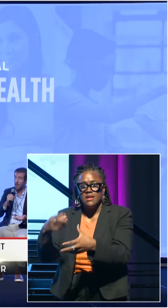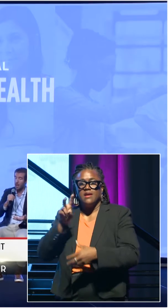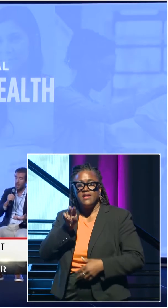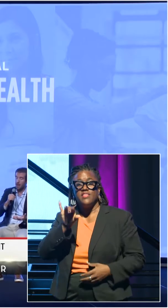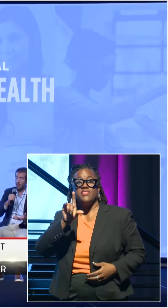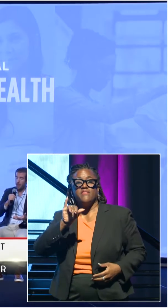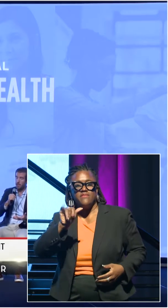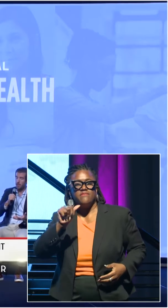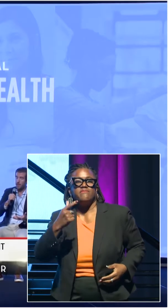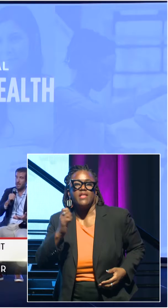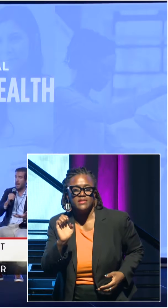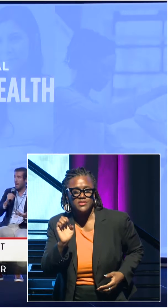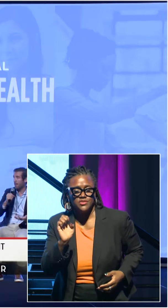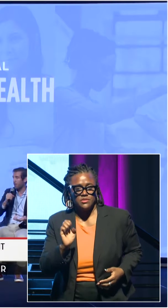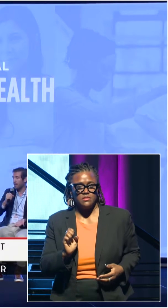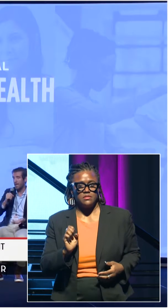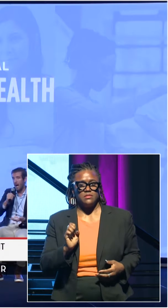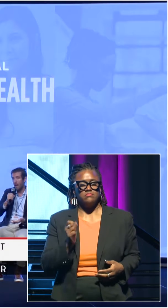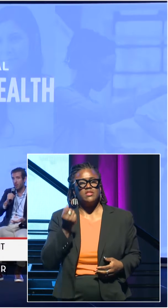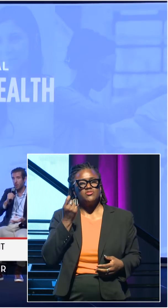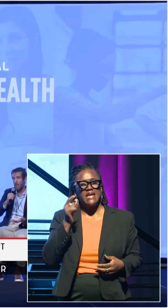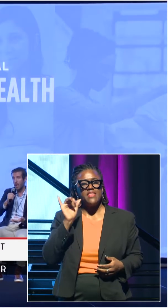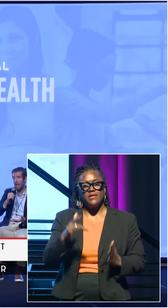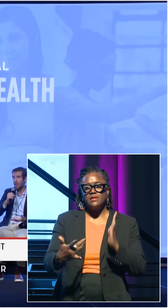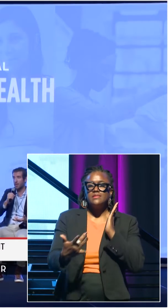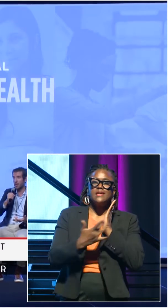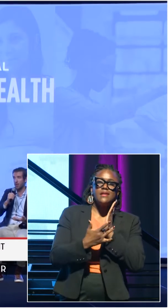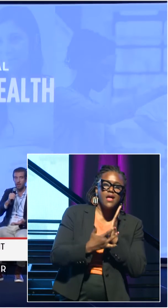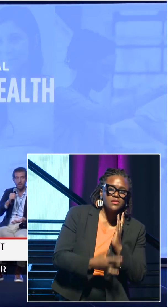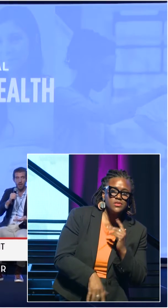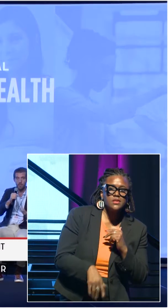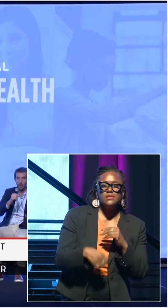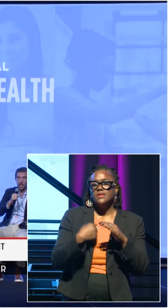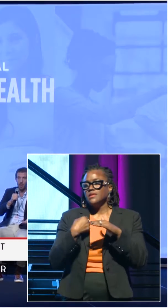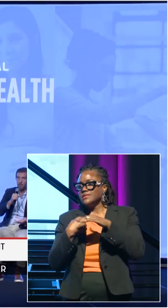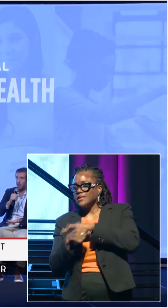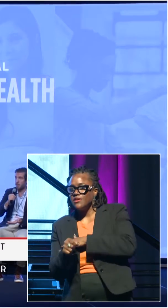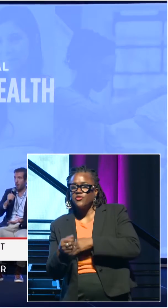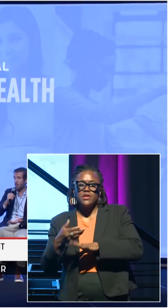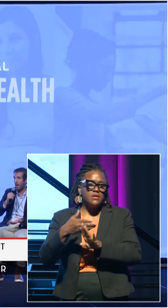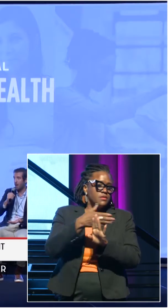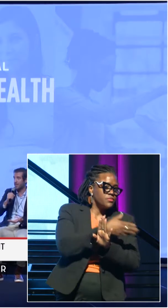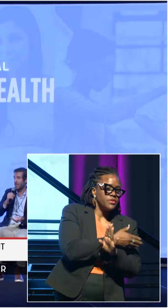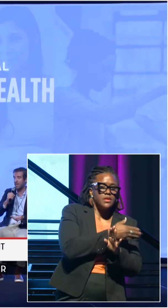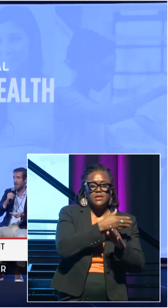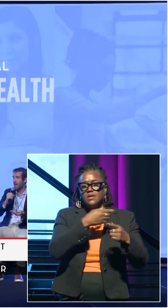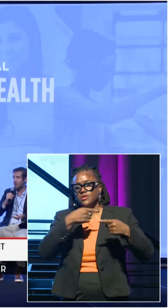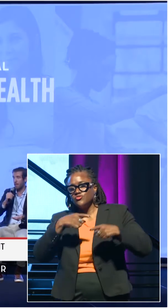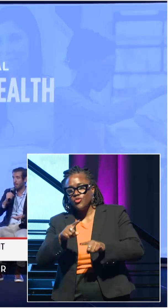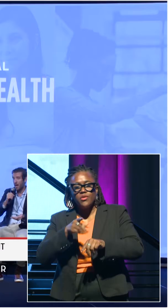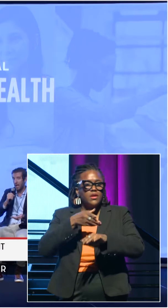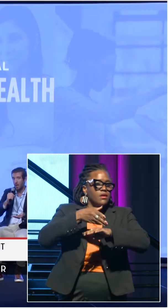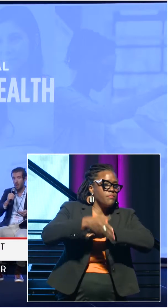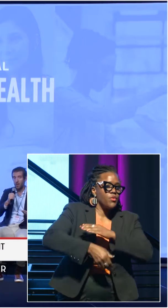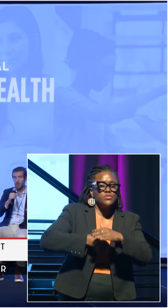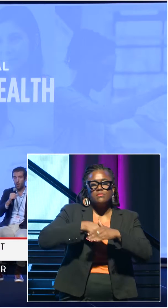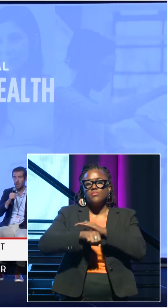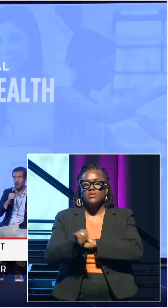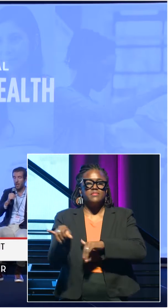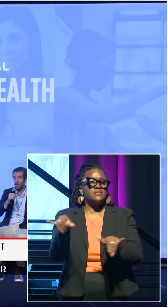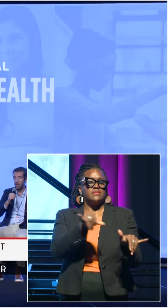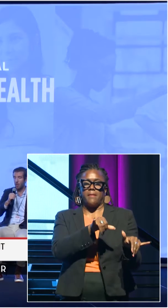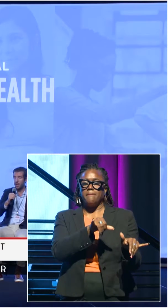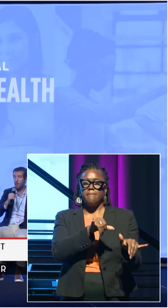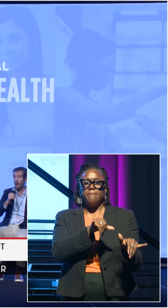I think the dynamic with technology and even the delivery of prenatal and postpartum care is the exact same thing. So